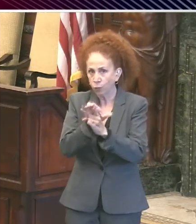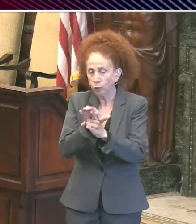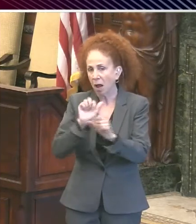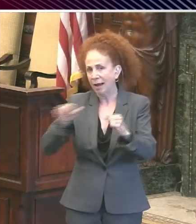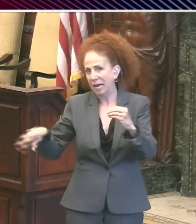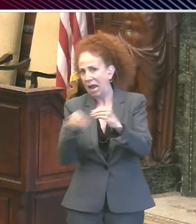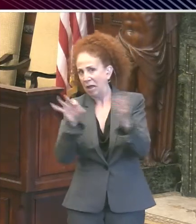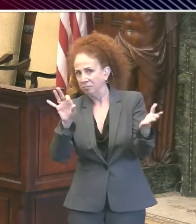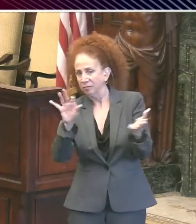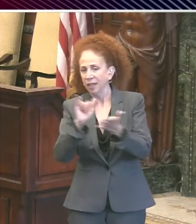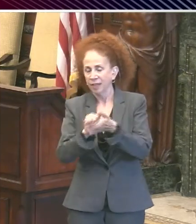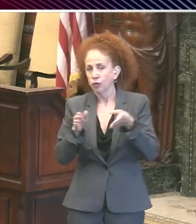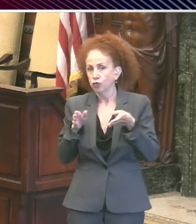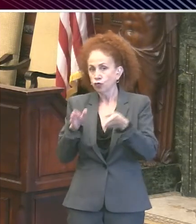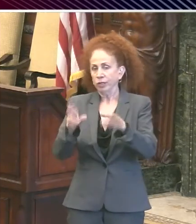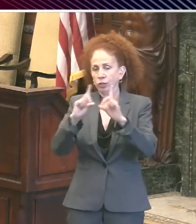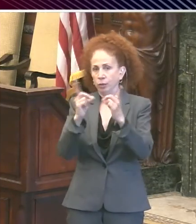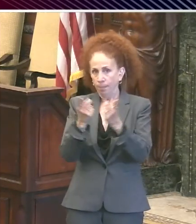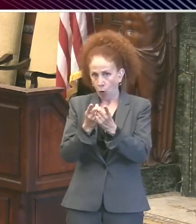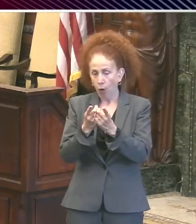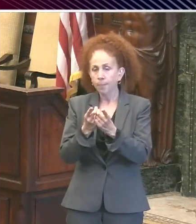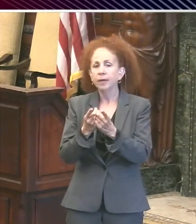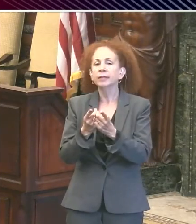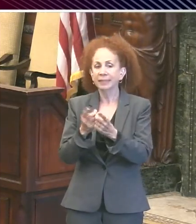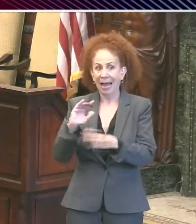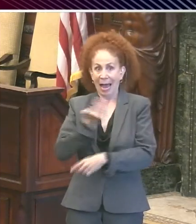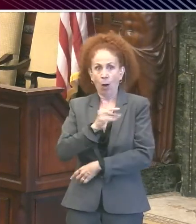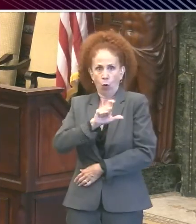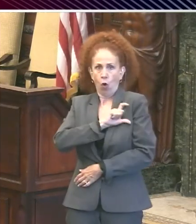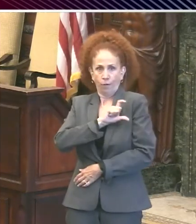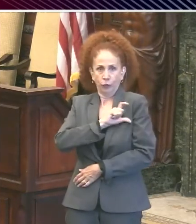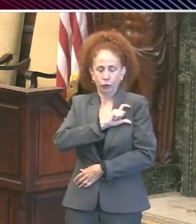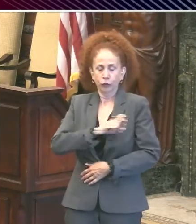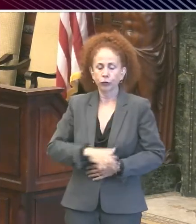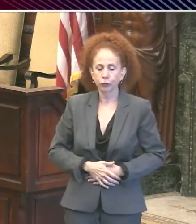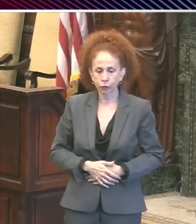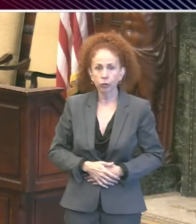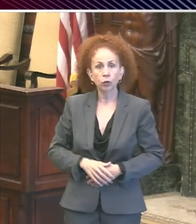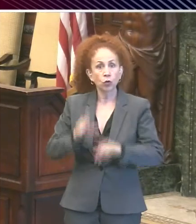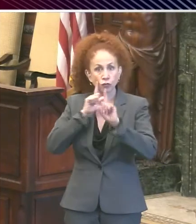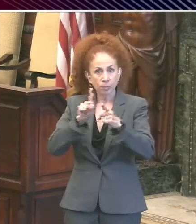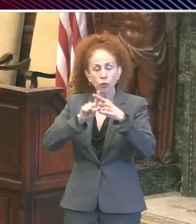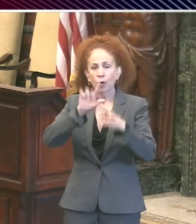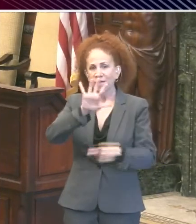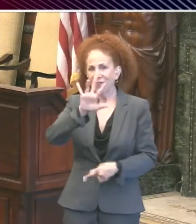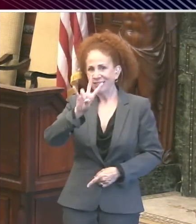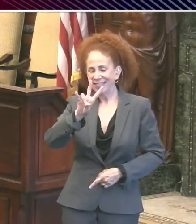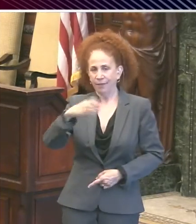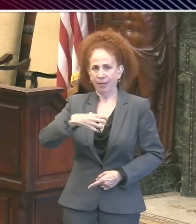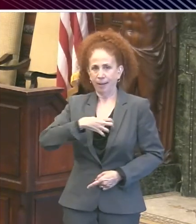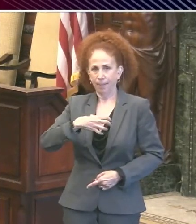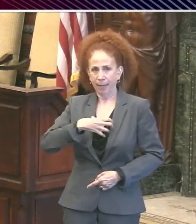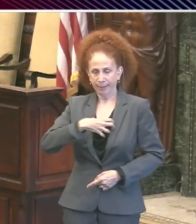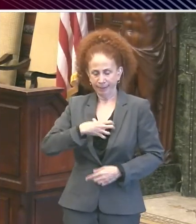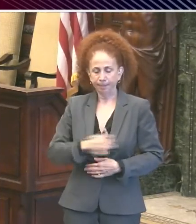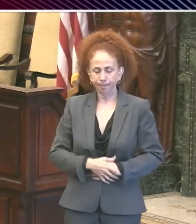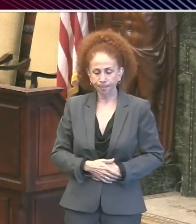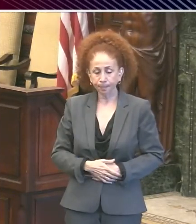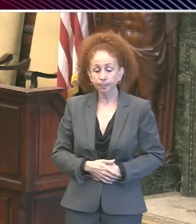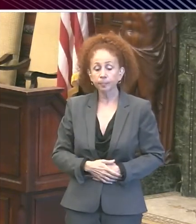I can add that Streets Department sweep officers have responded to 57 complaints and also